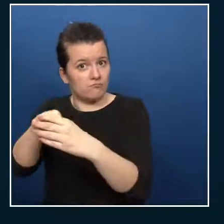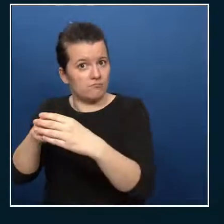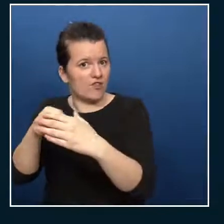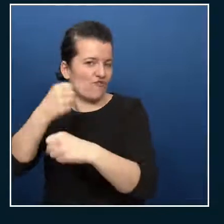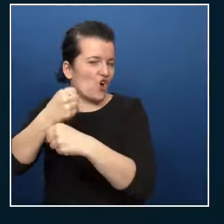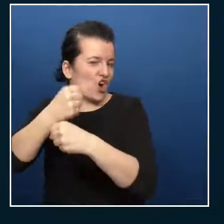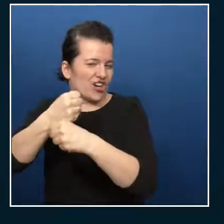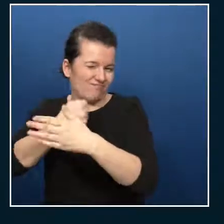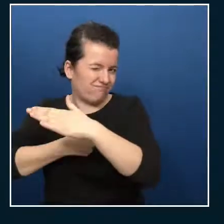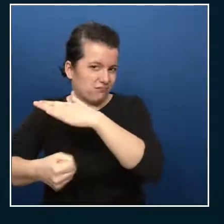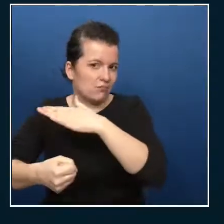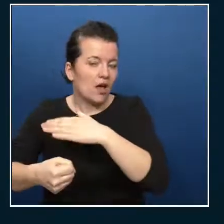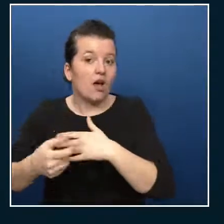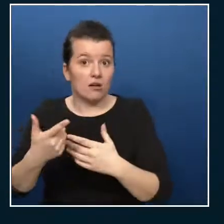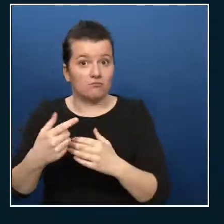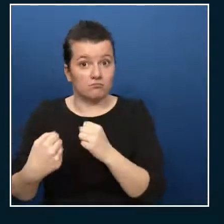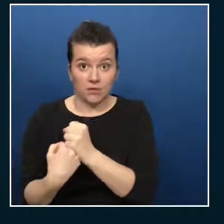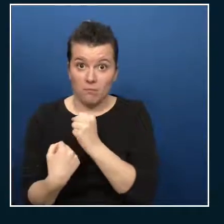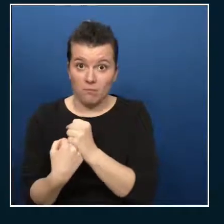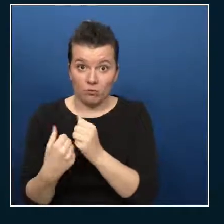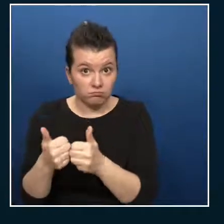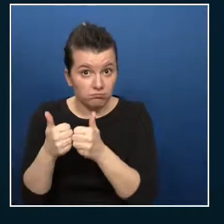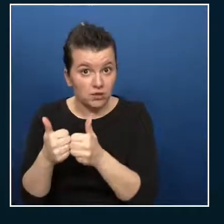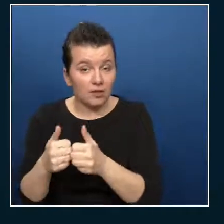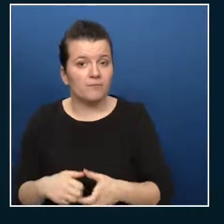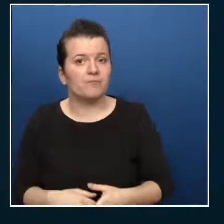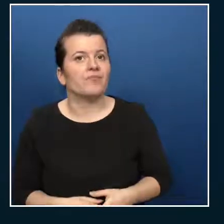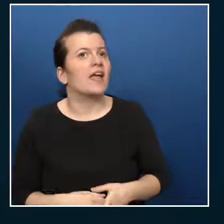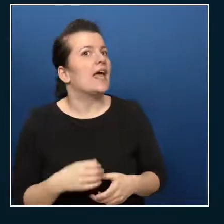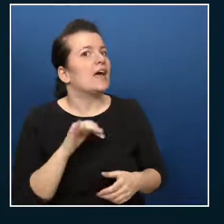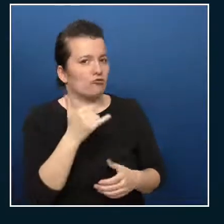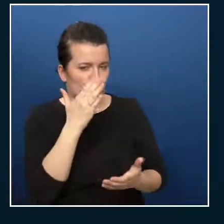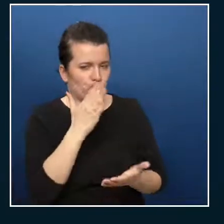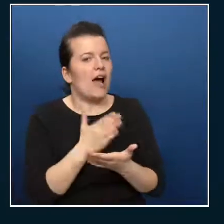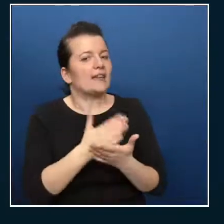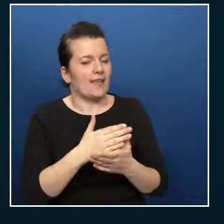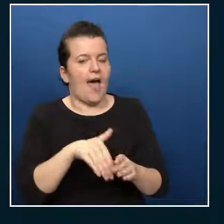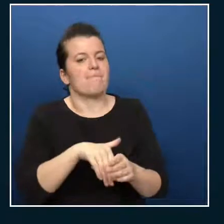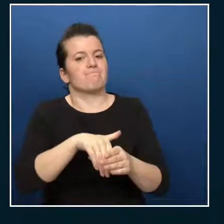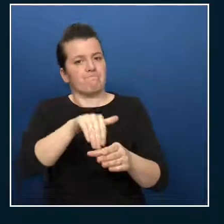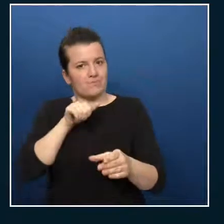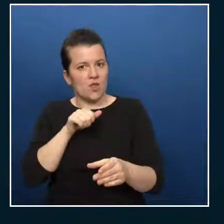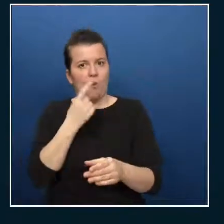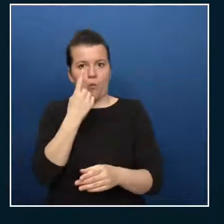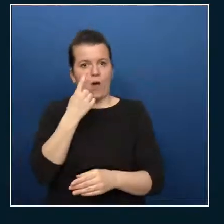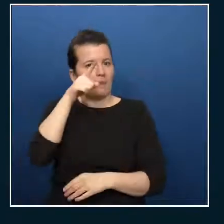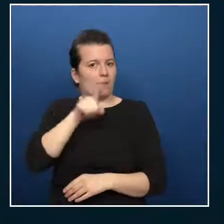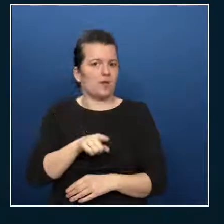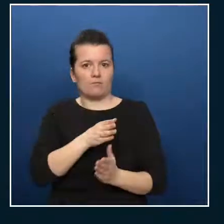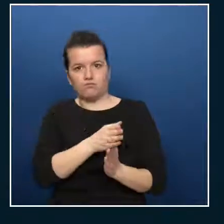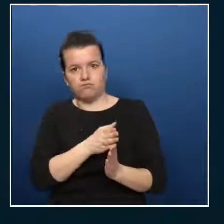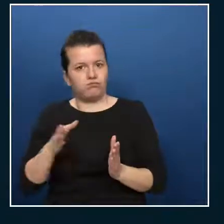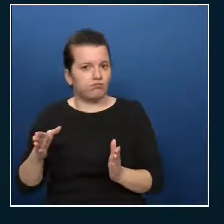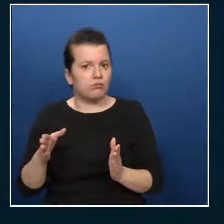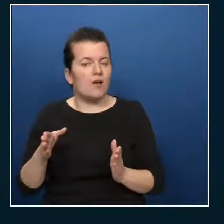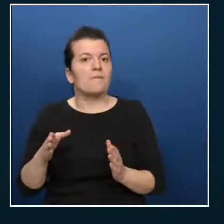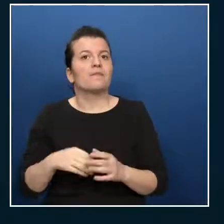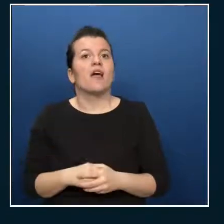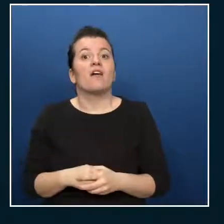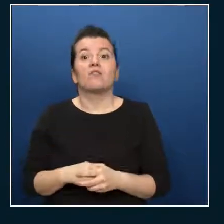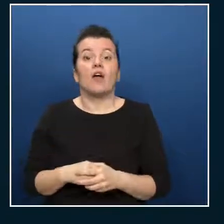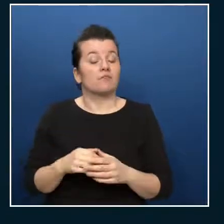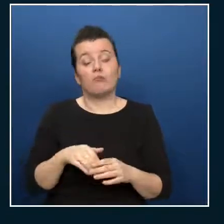Actually, I took a break, so I quit the job. But right after I took the break, I got a job offer,